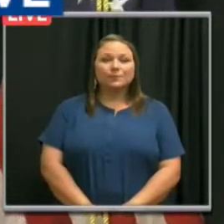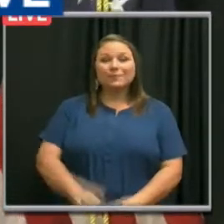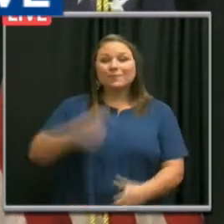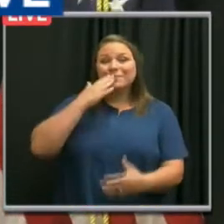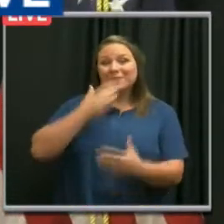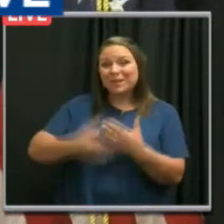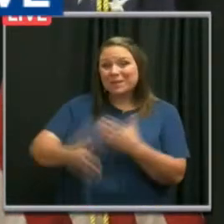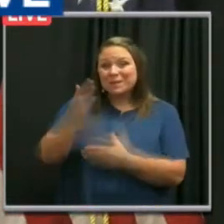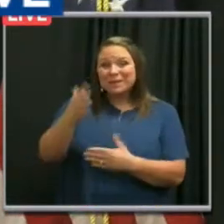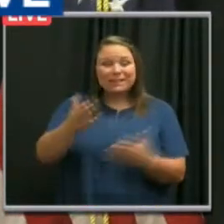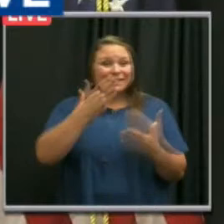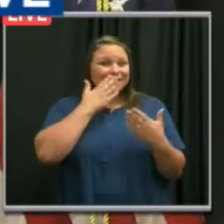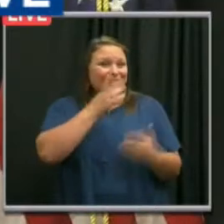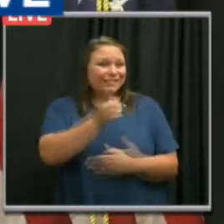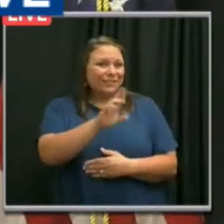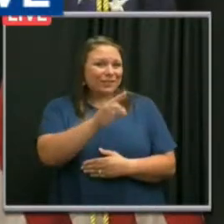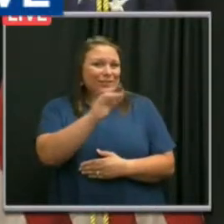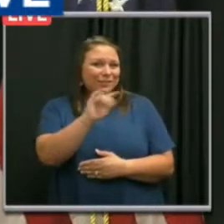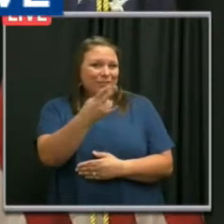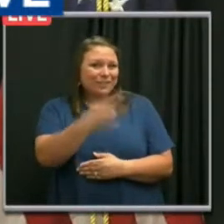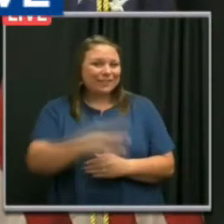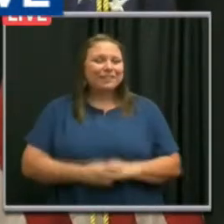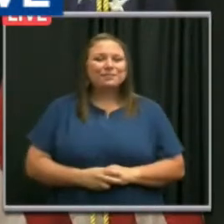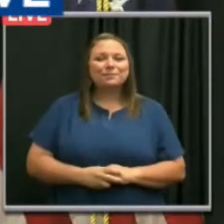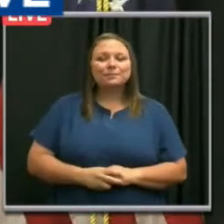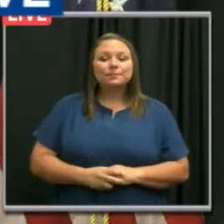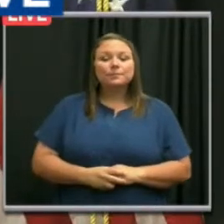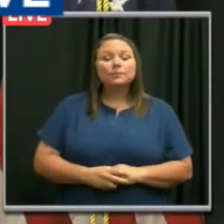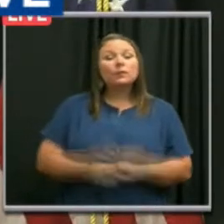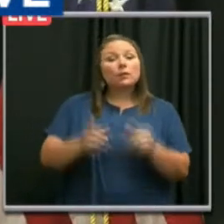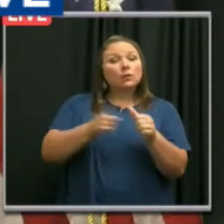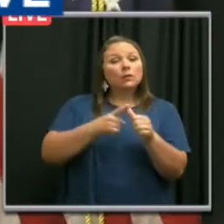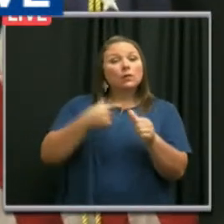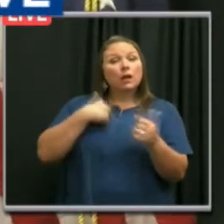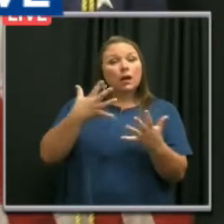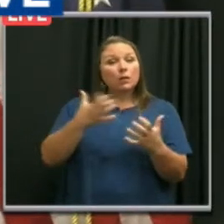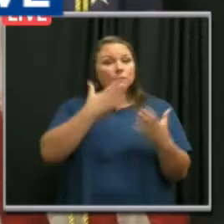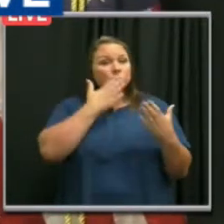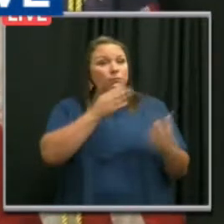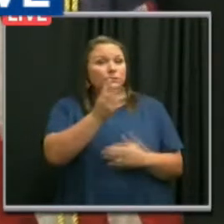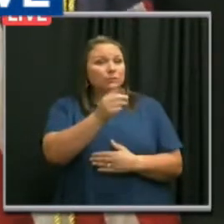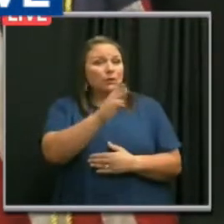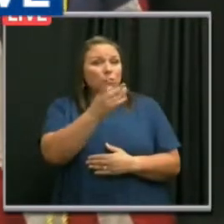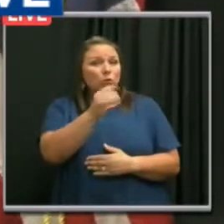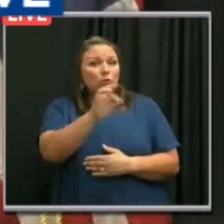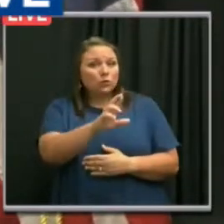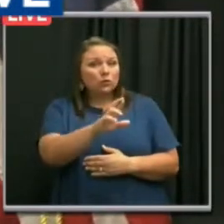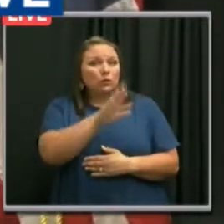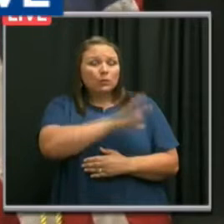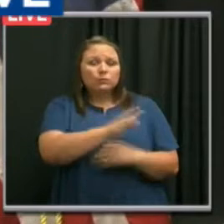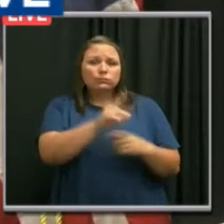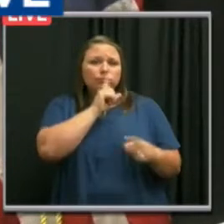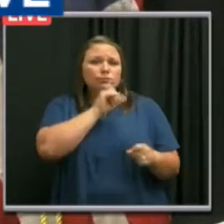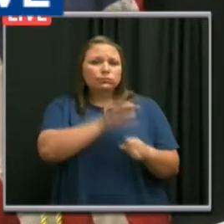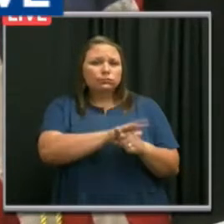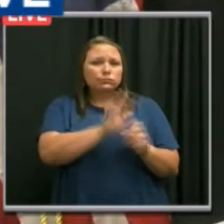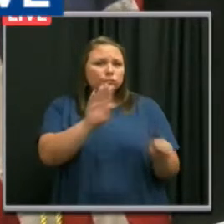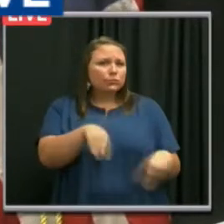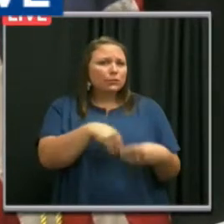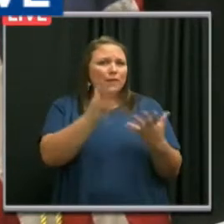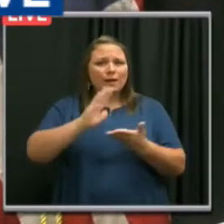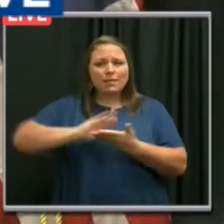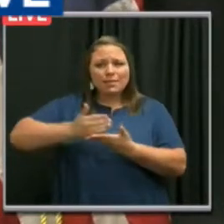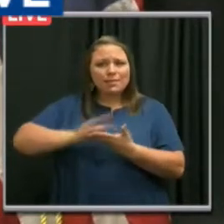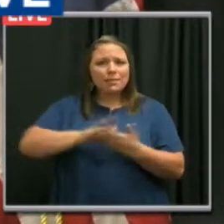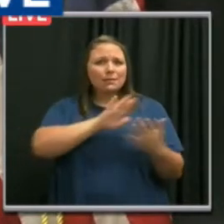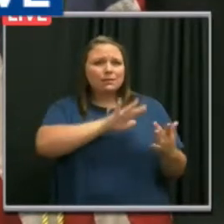Good morning. Thank you, Dr. Hildreth. I would first like to thank Mayor Cooper for his commitment to provide devices